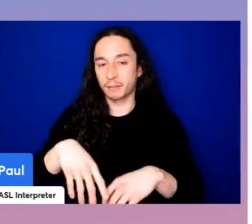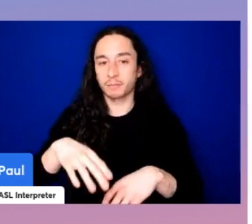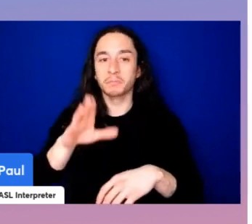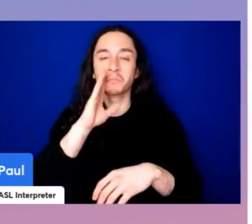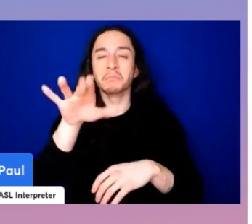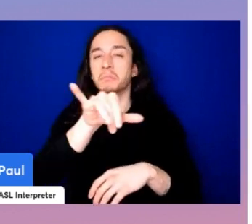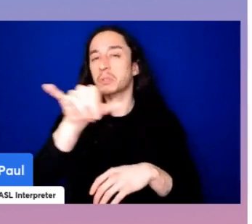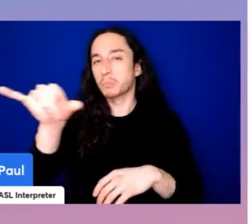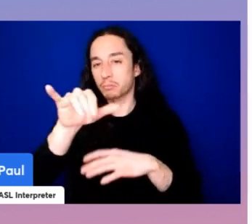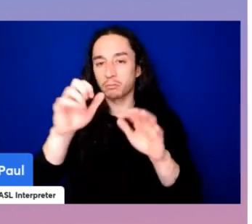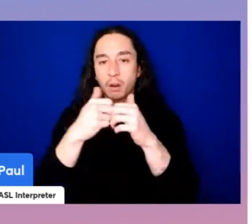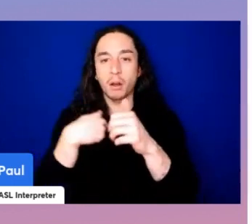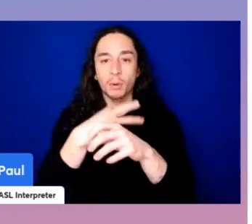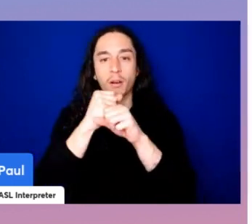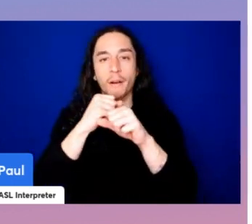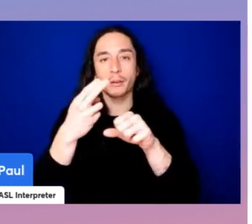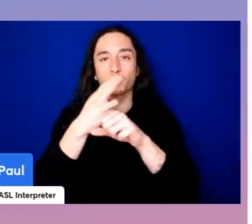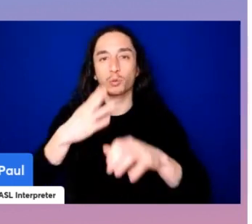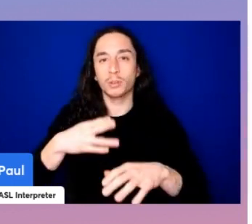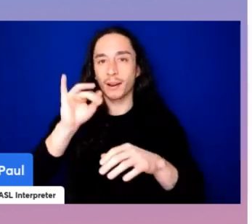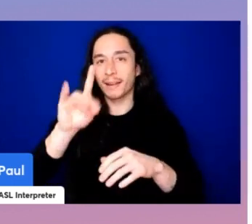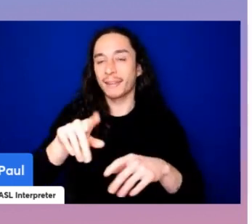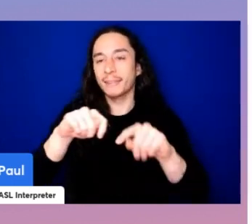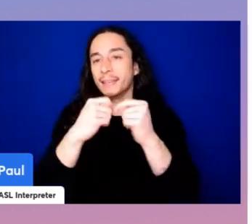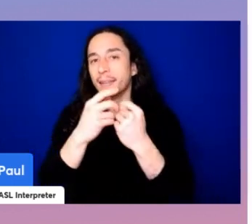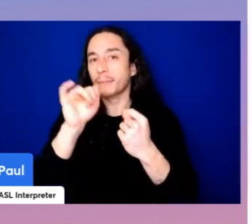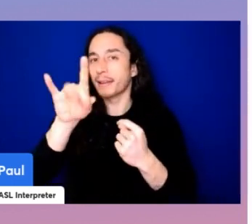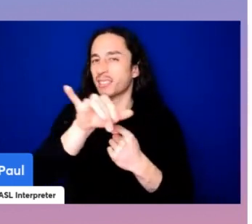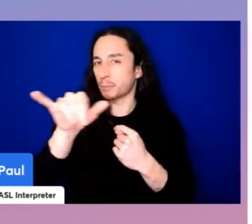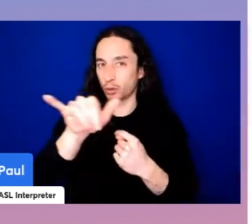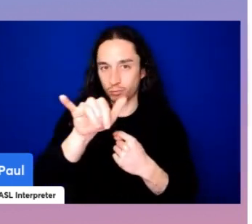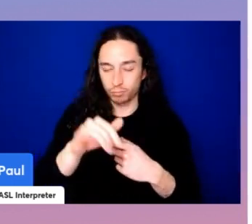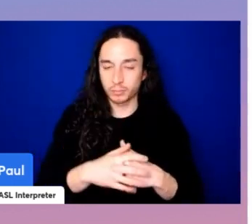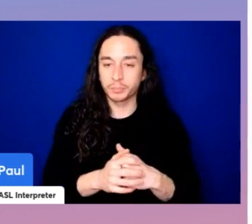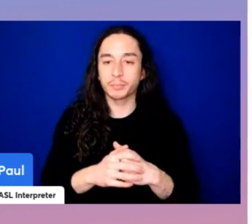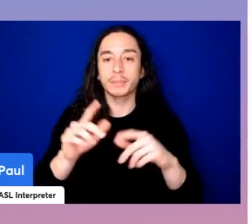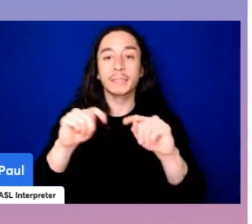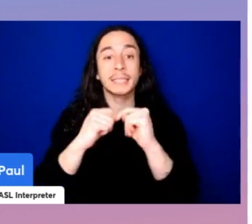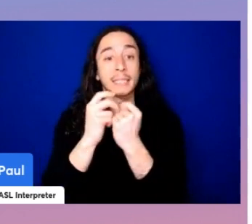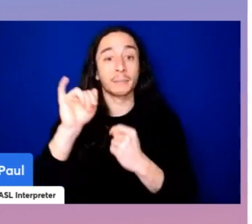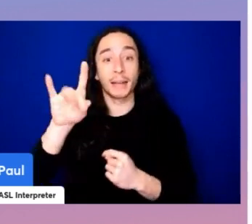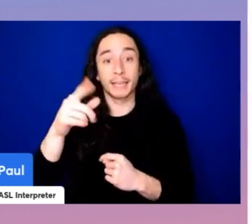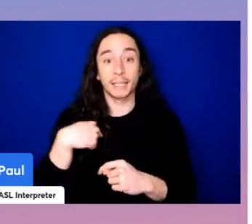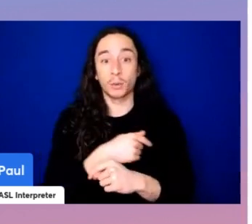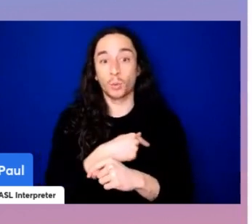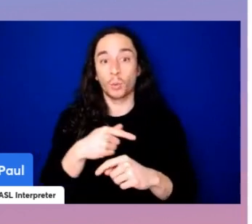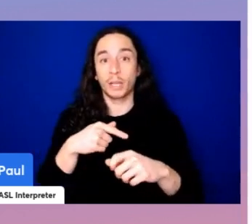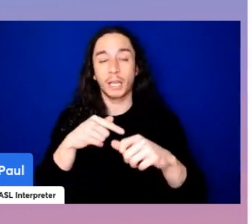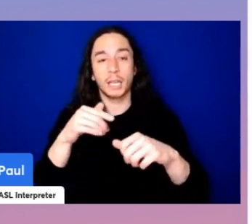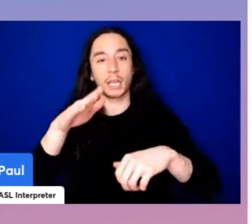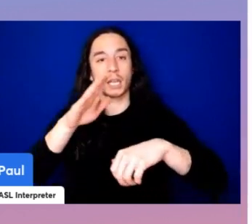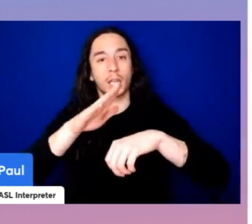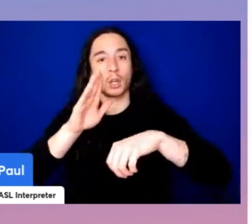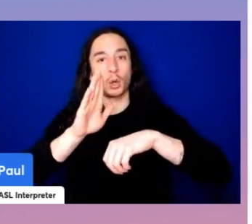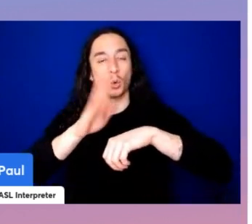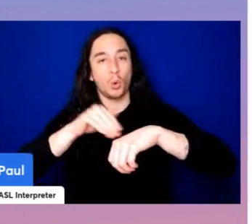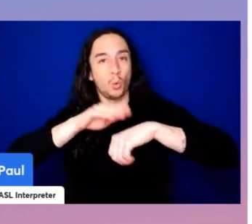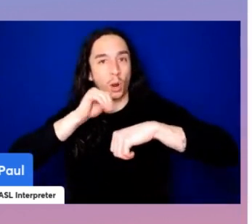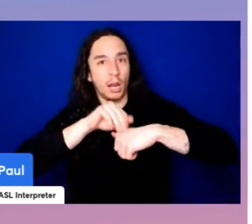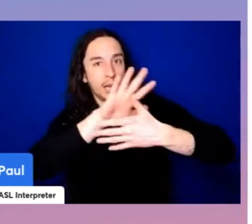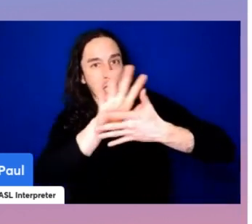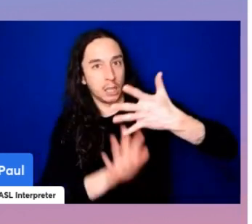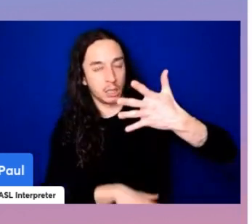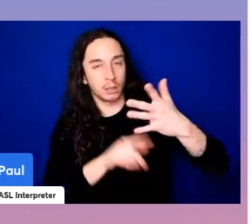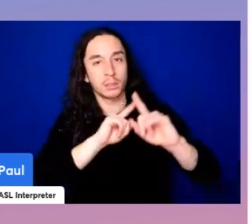similar to how we got the user ID and the team's ID and the team ID. We query the list of workspaces and we search for the